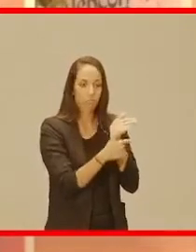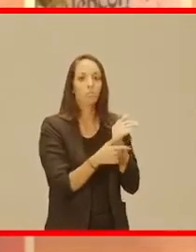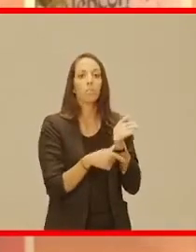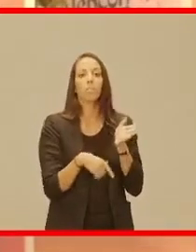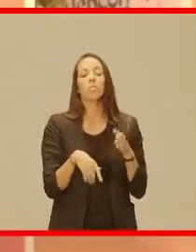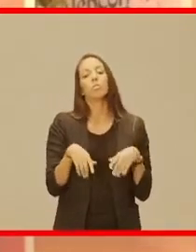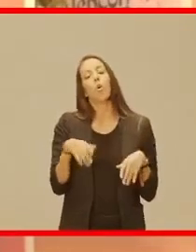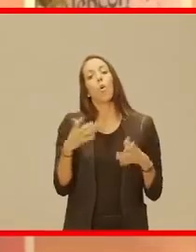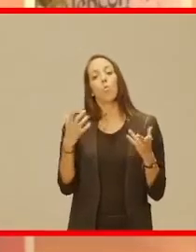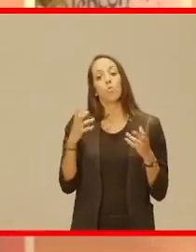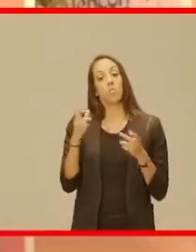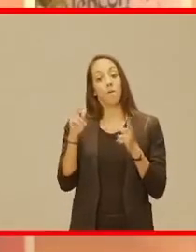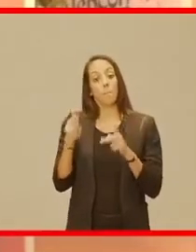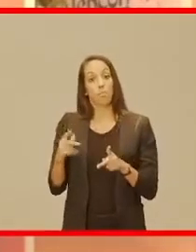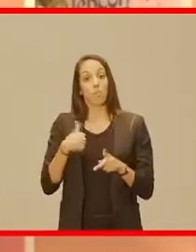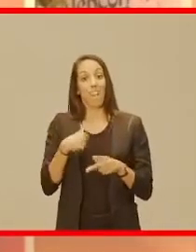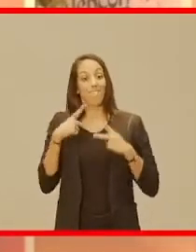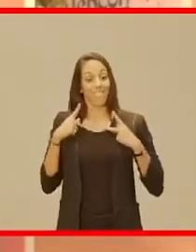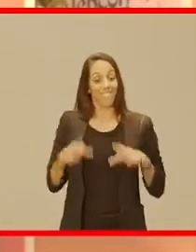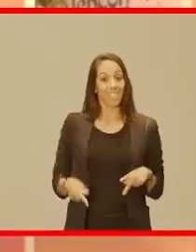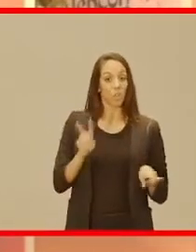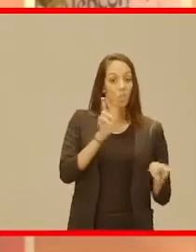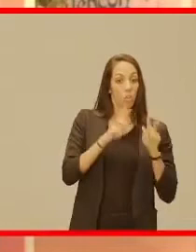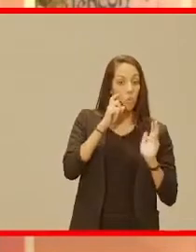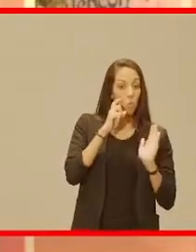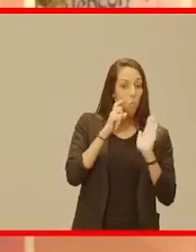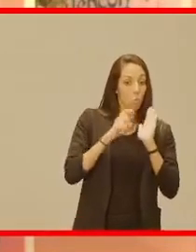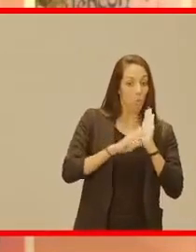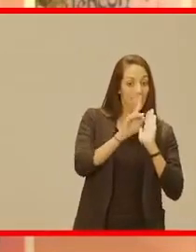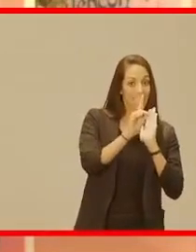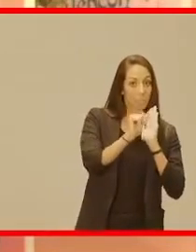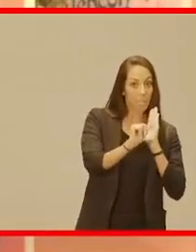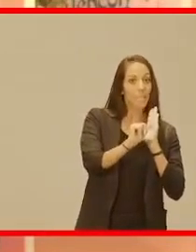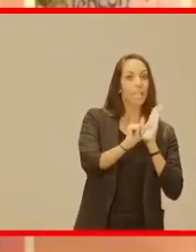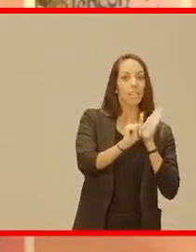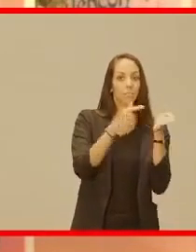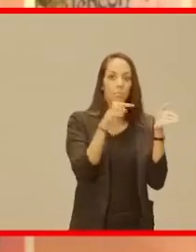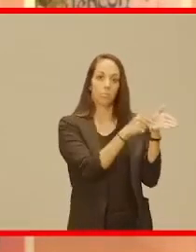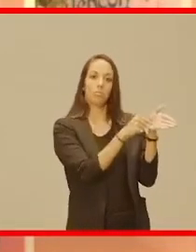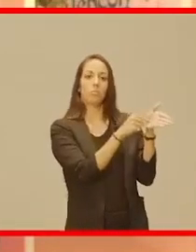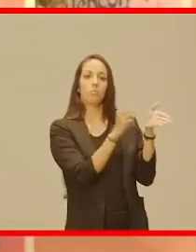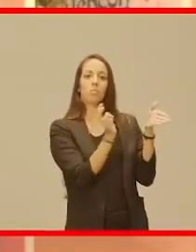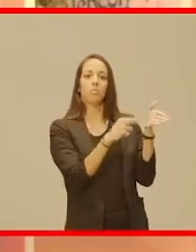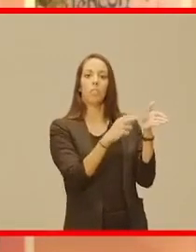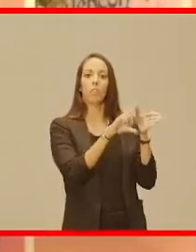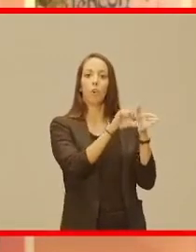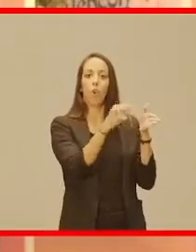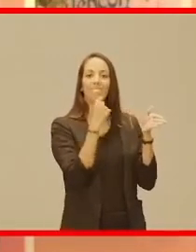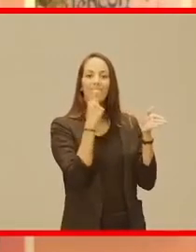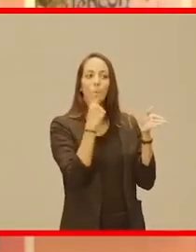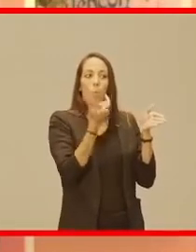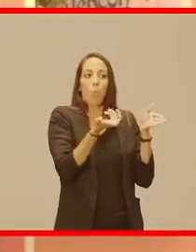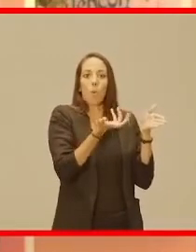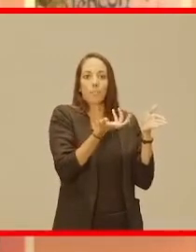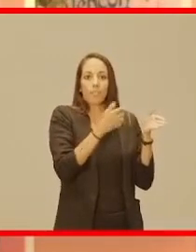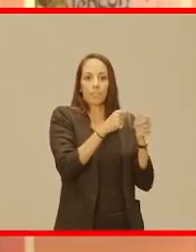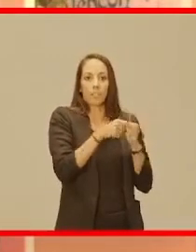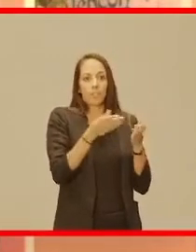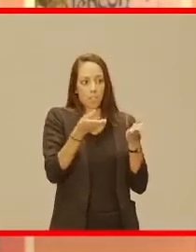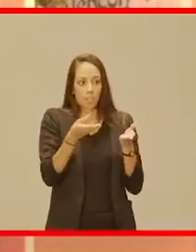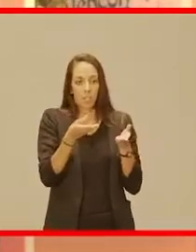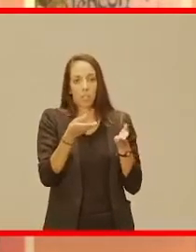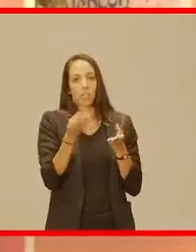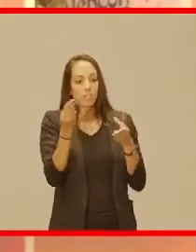more physical, it actually gives the card to that police officer, and they'll have like an